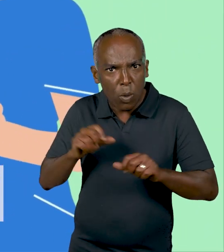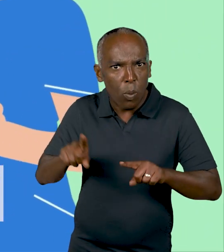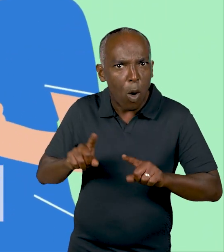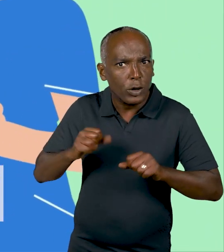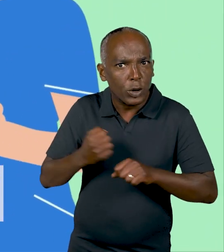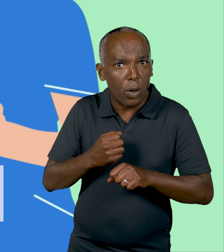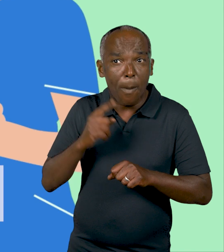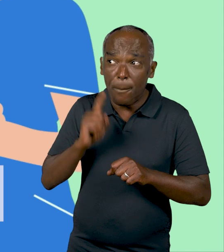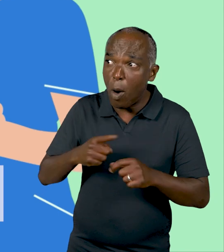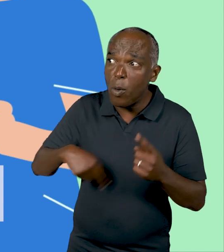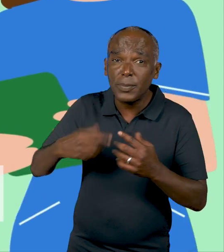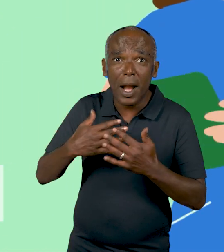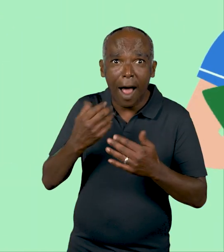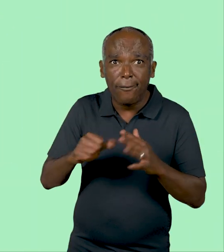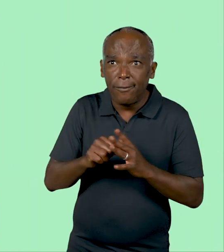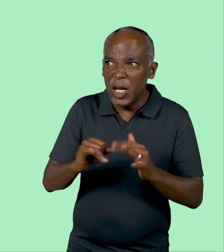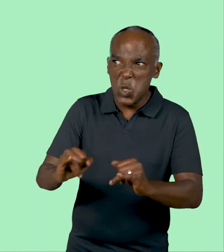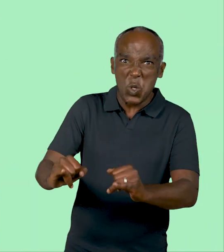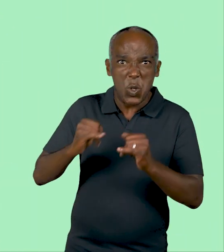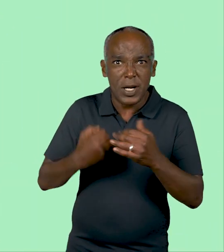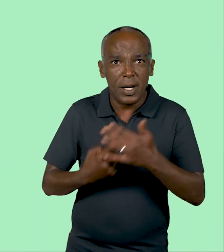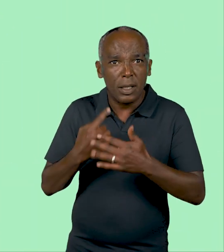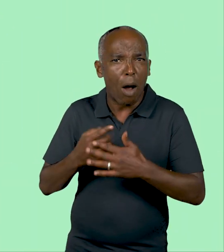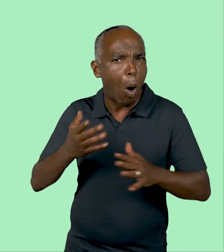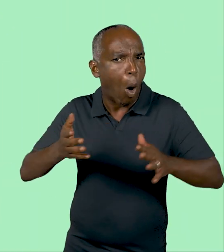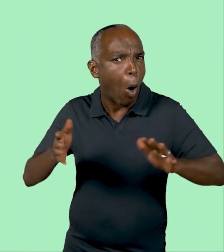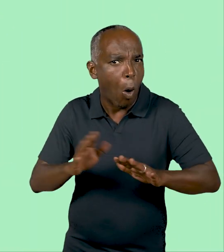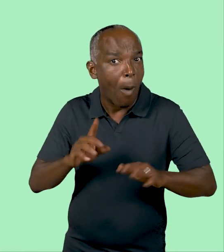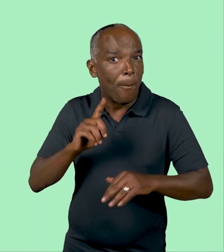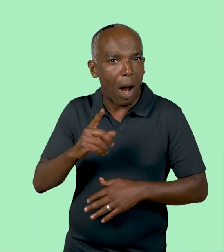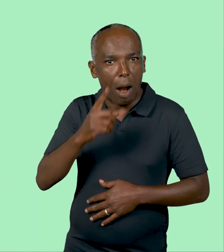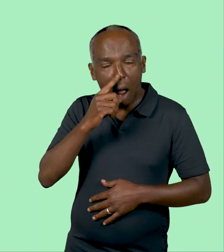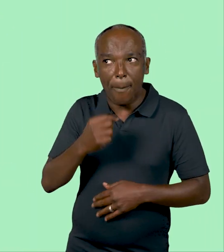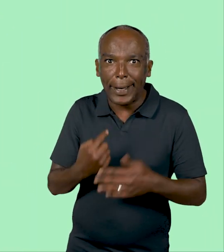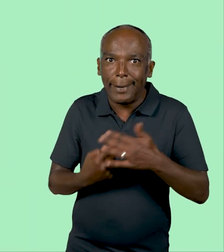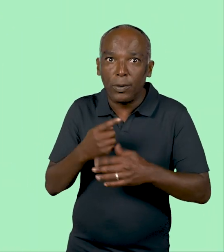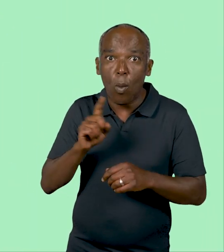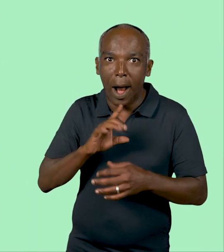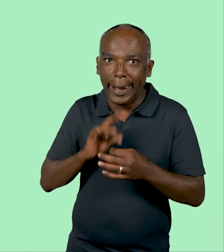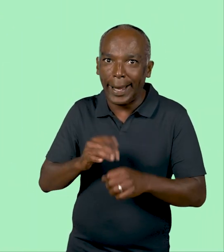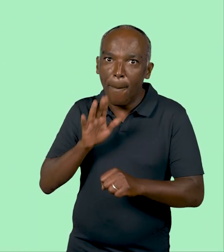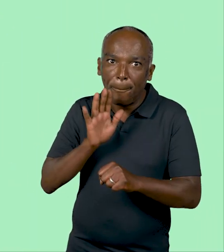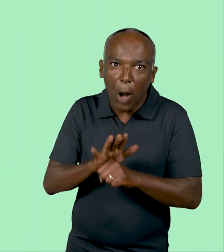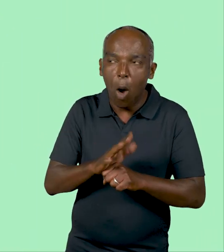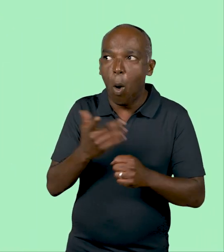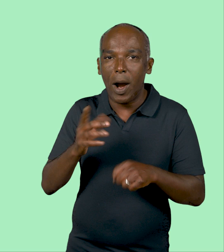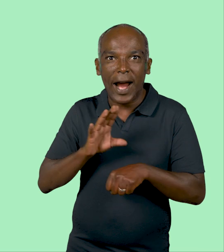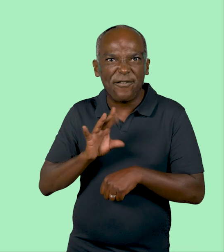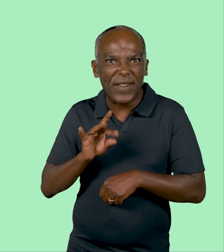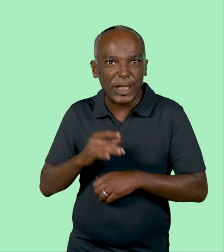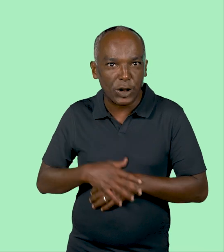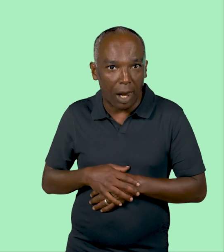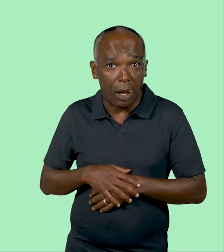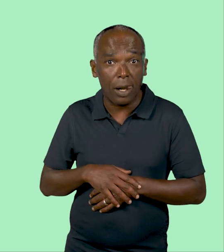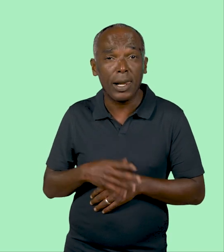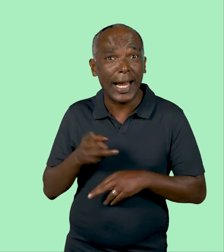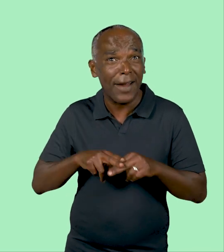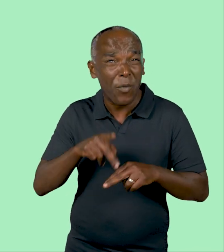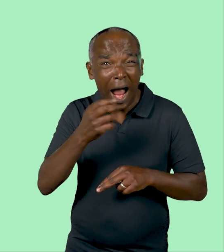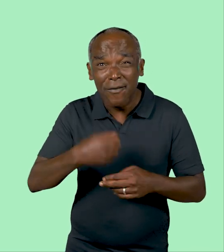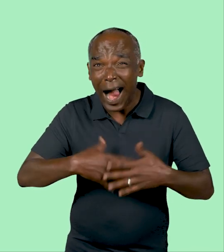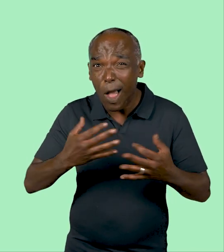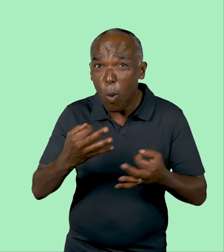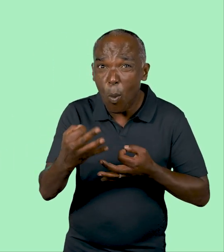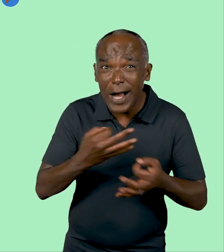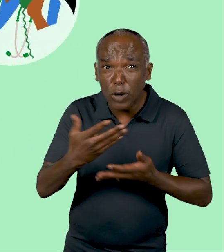how to look after your central line. Most people don't have any serious problems with the central line, but can sometimes get blocked or